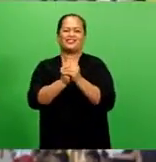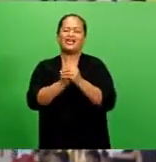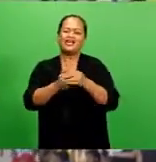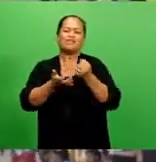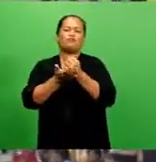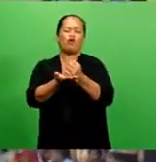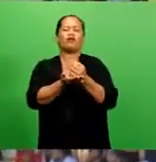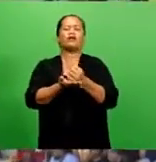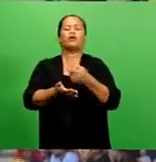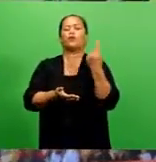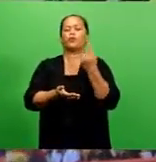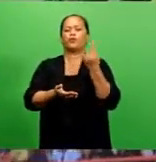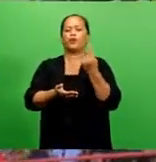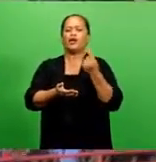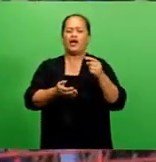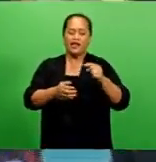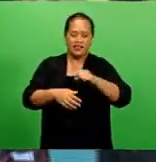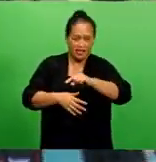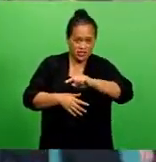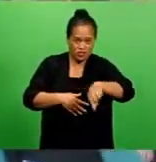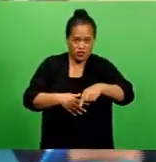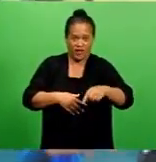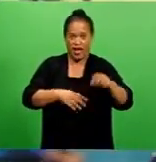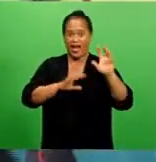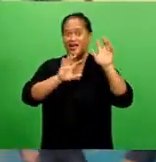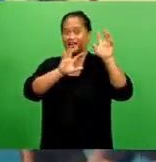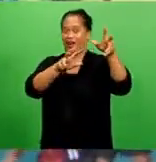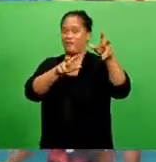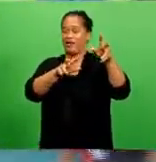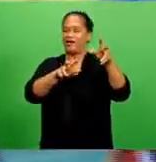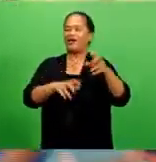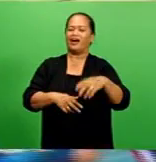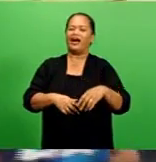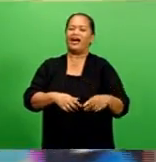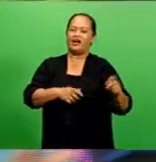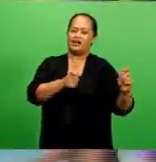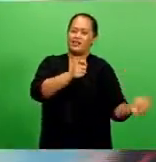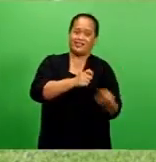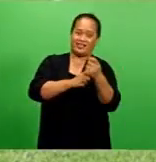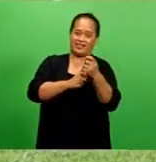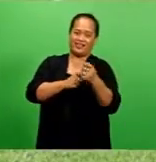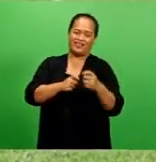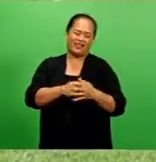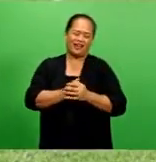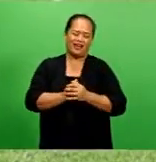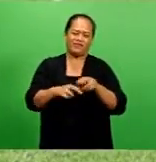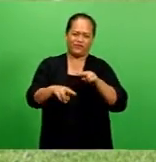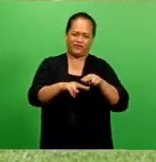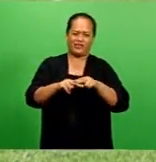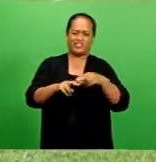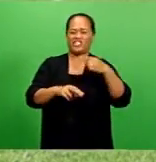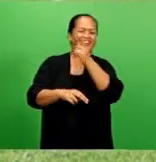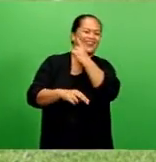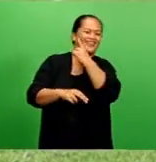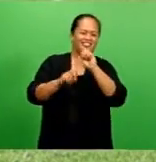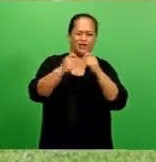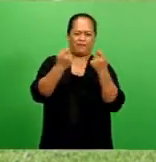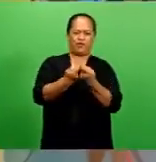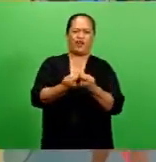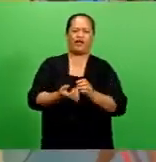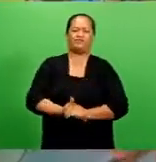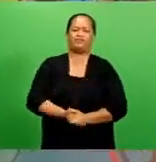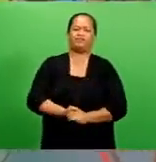today, and I would like to thank the supporters, especially the parents, for supporting the kids in this tournament. The words that the parents were